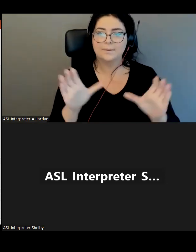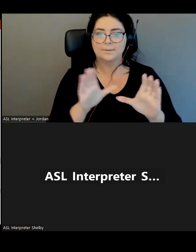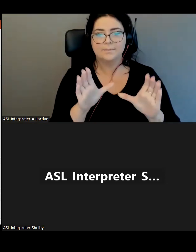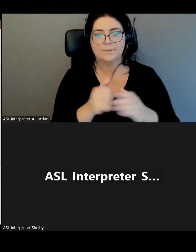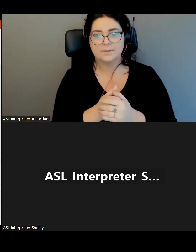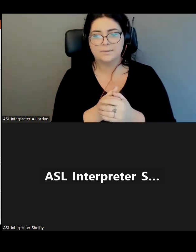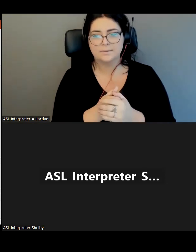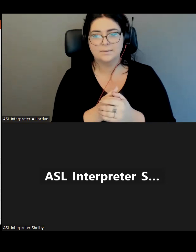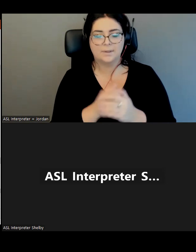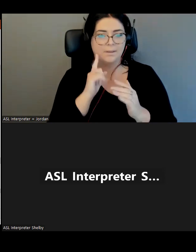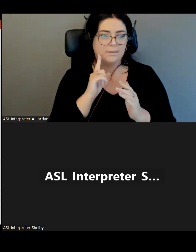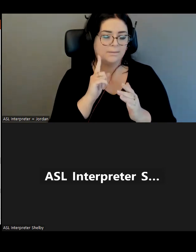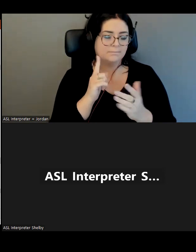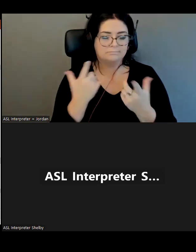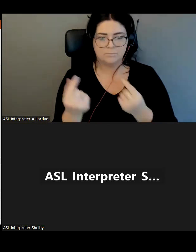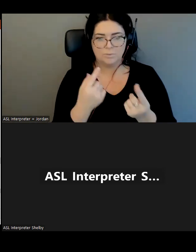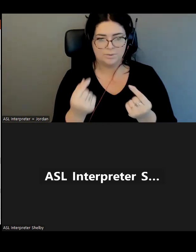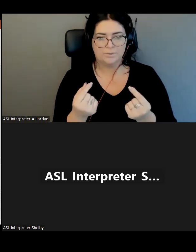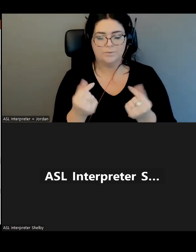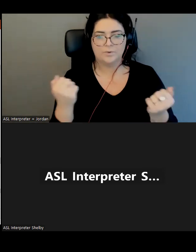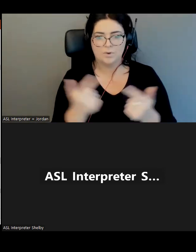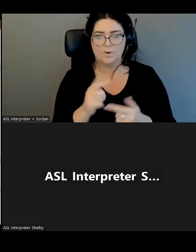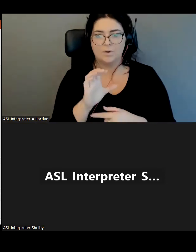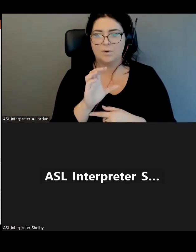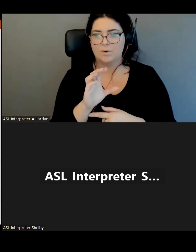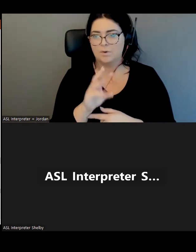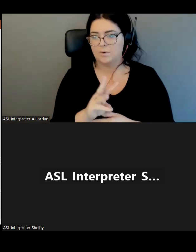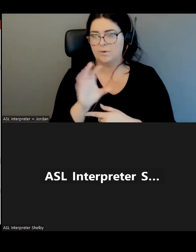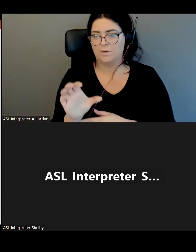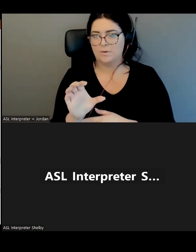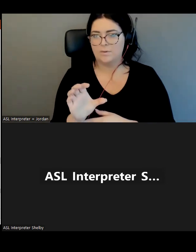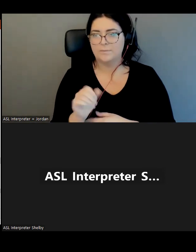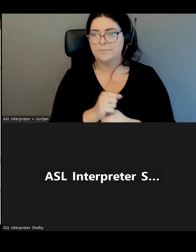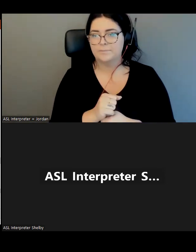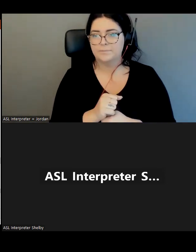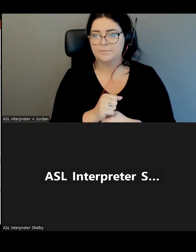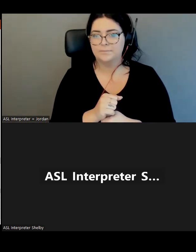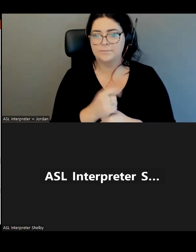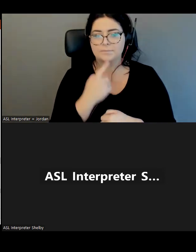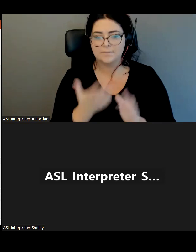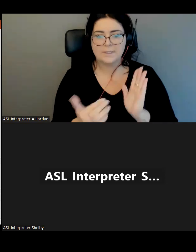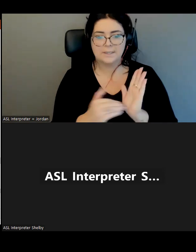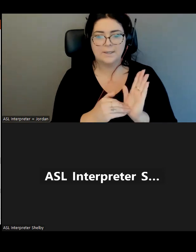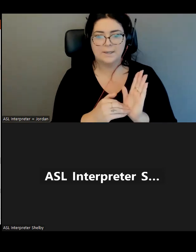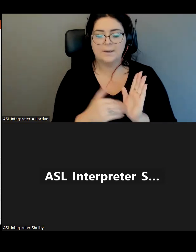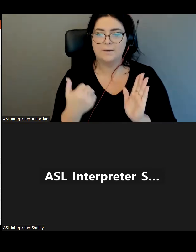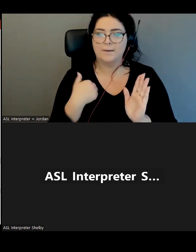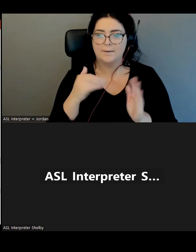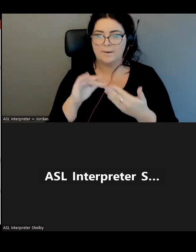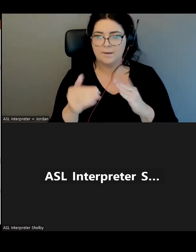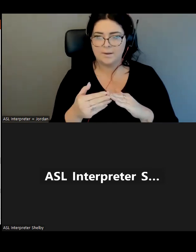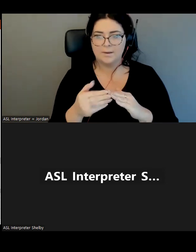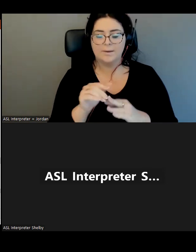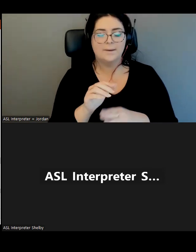of the wellness coalitions. And for all of us, again, much as what has been said, we do try to have a community